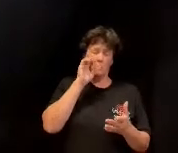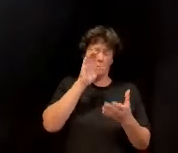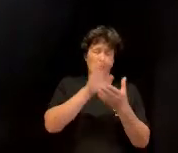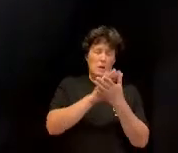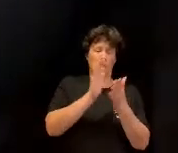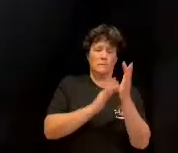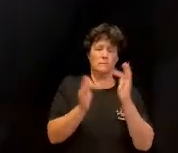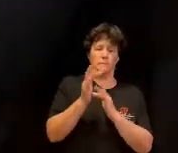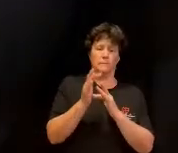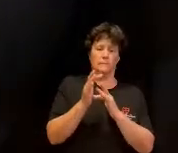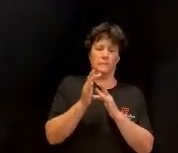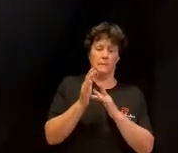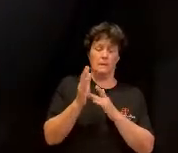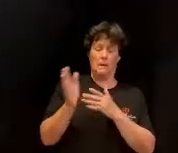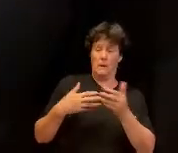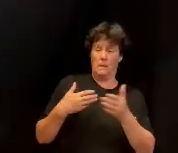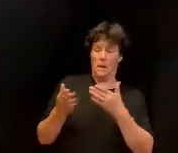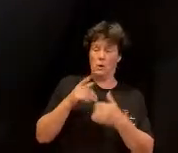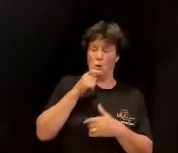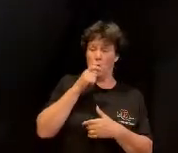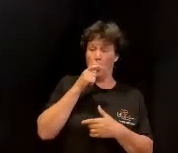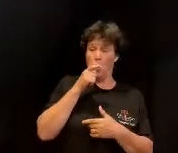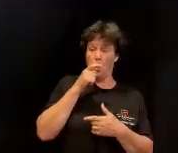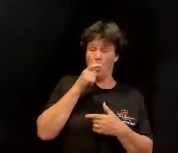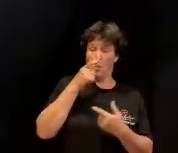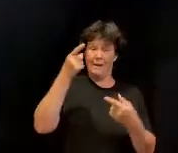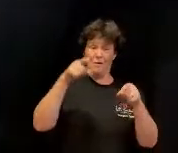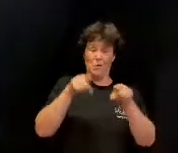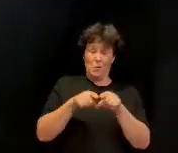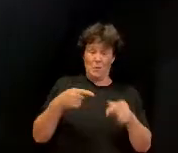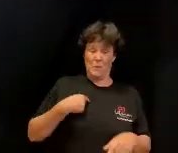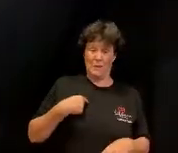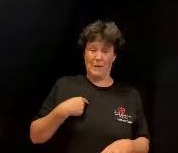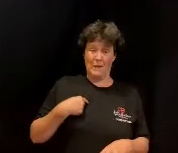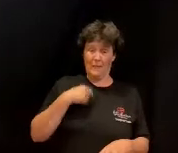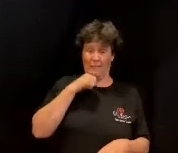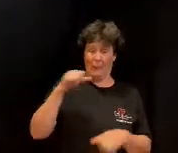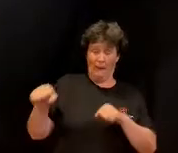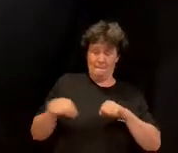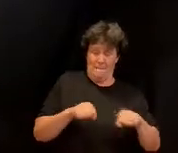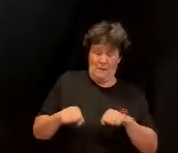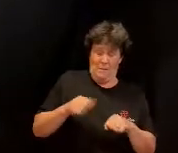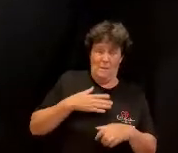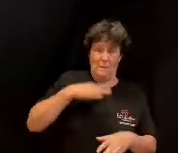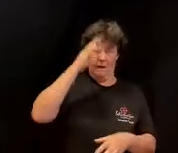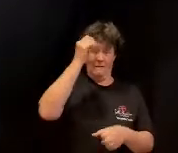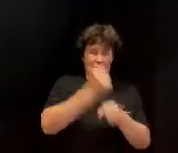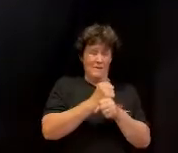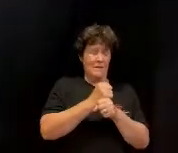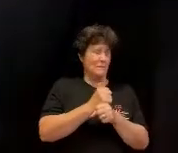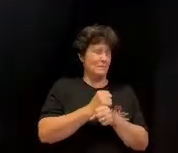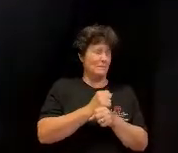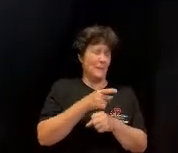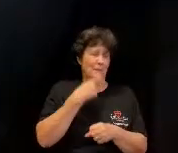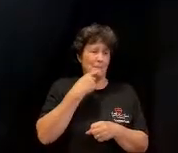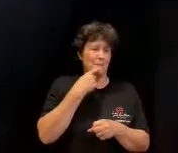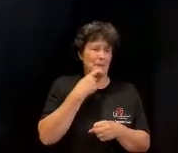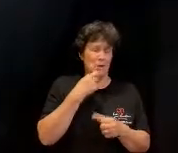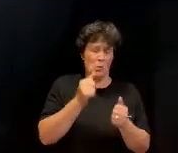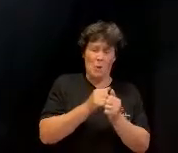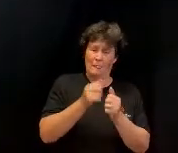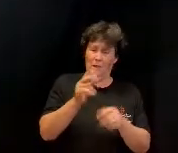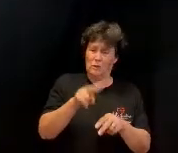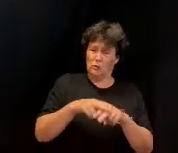So whether somebody agrees with me or not, it's not going to shake my faith. But I'm going to let my speech be seasoned with salt, and I'm going to be ready to give an answer to